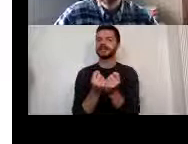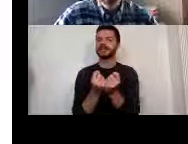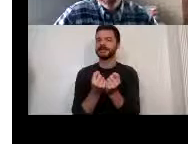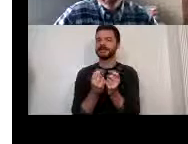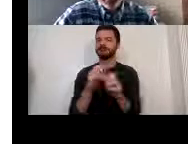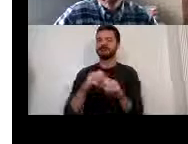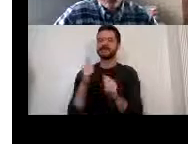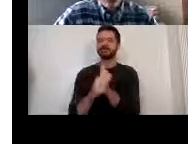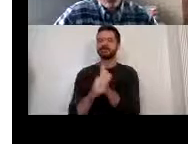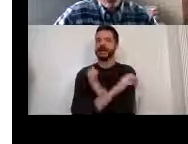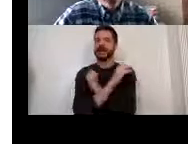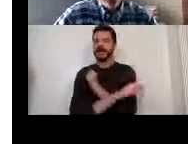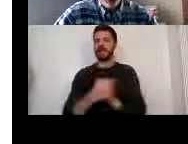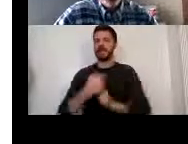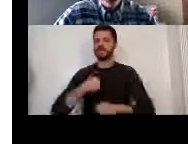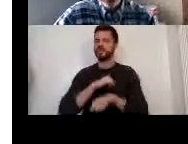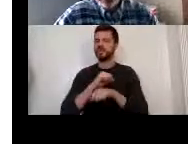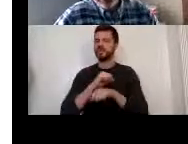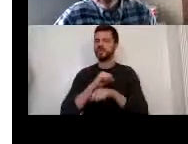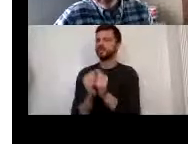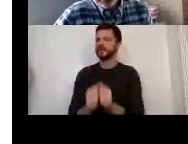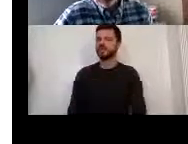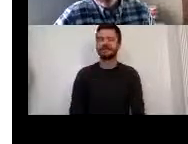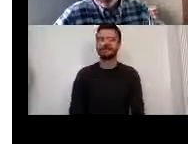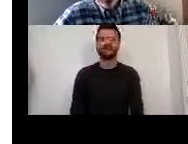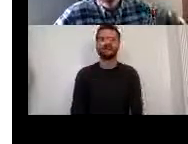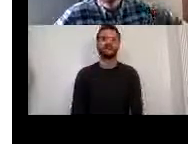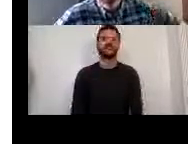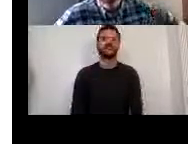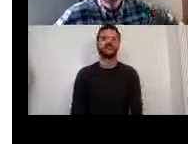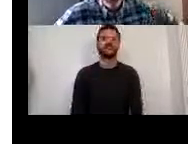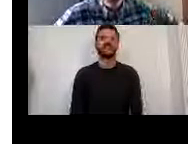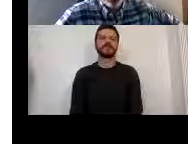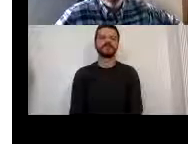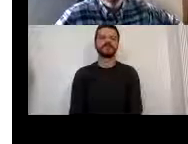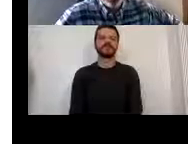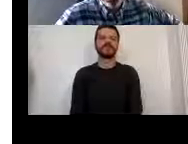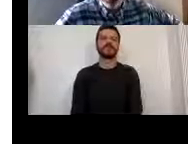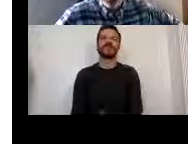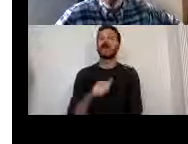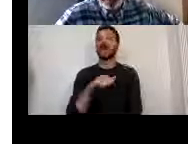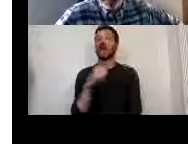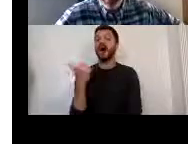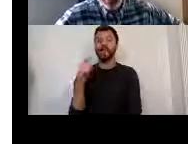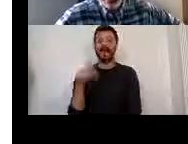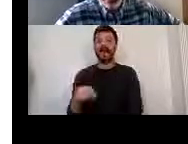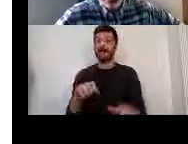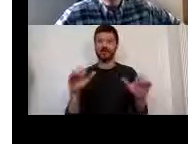were participating. The other thing that we needed to adapt to as this project was launching